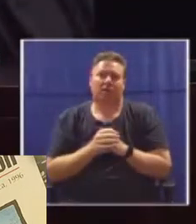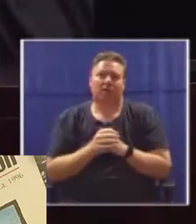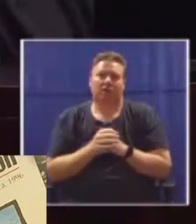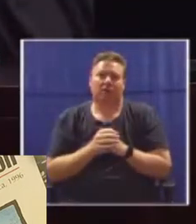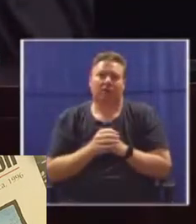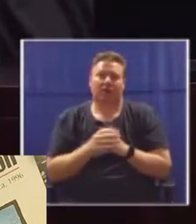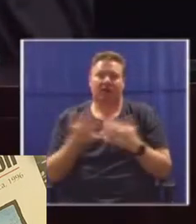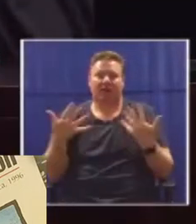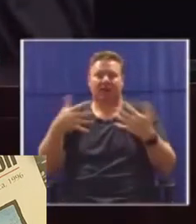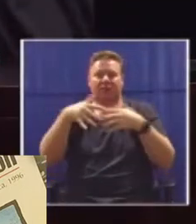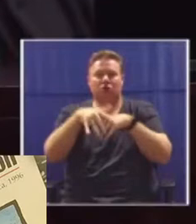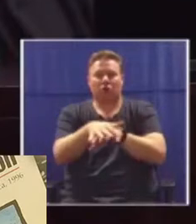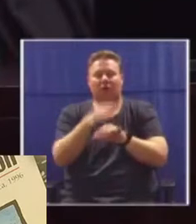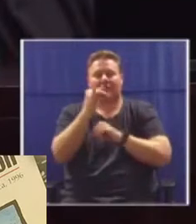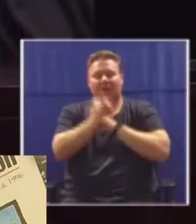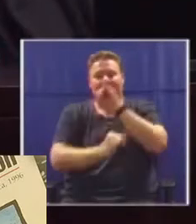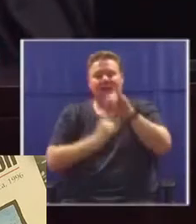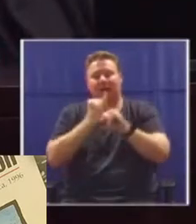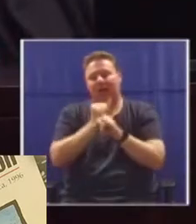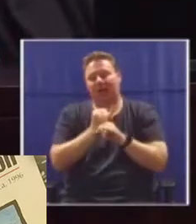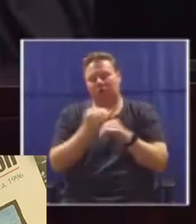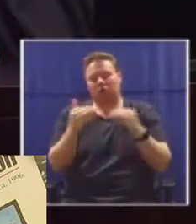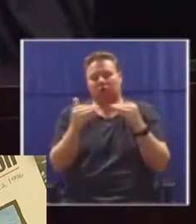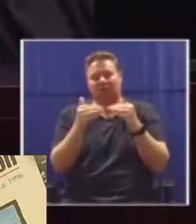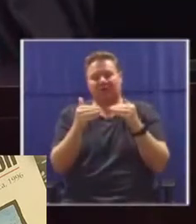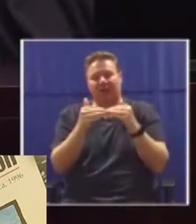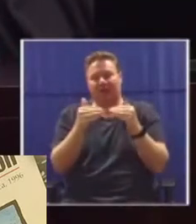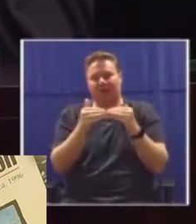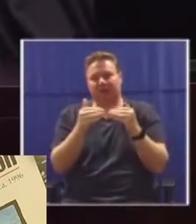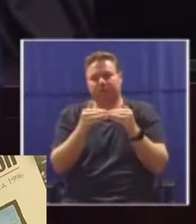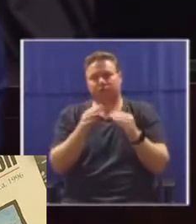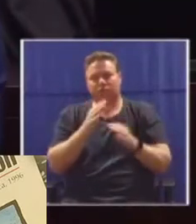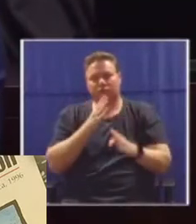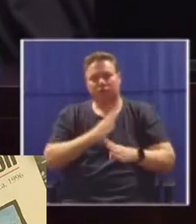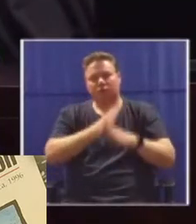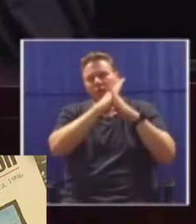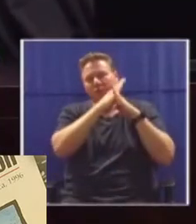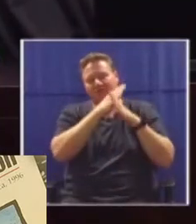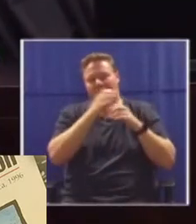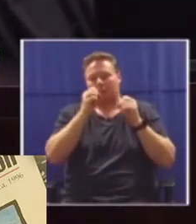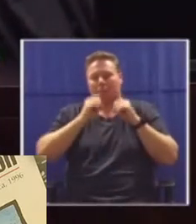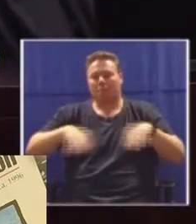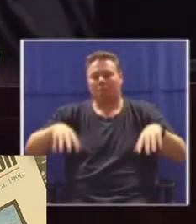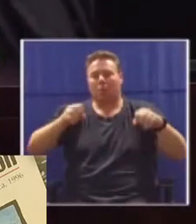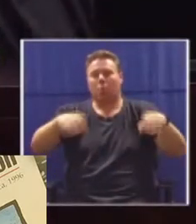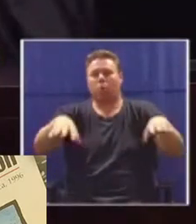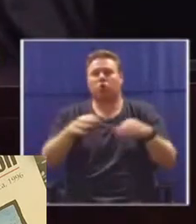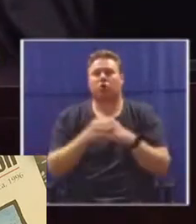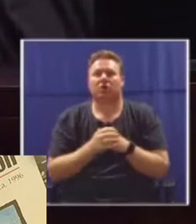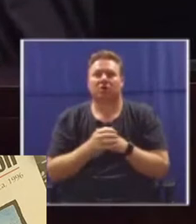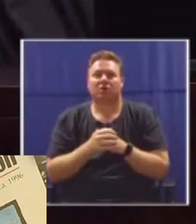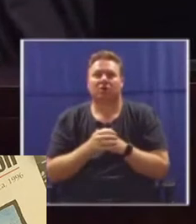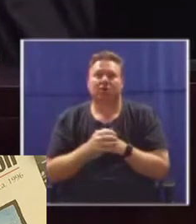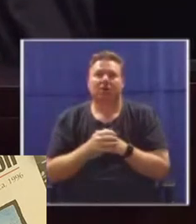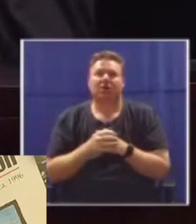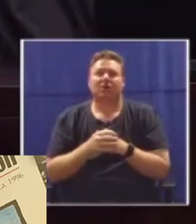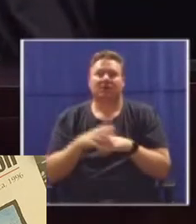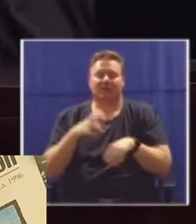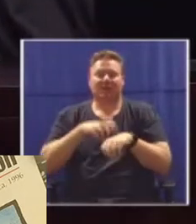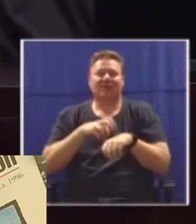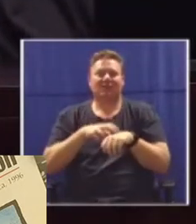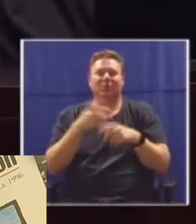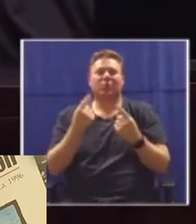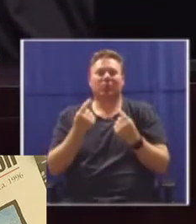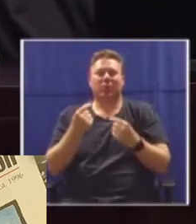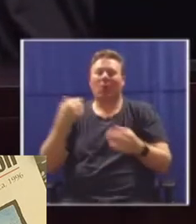pollution international conventions for the prevention of pollution from ship is long overdue in our